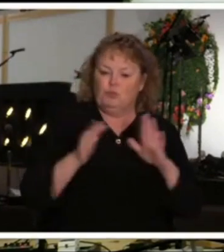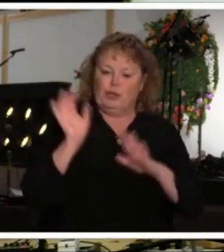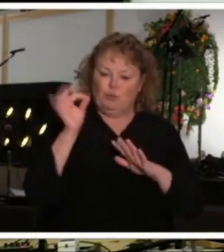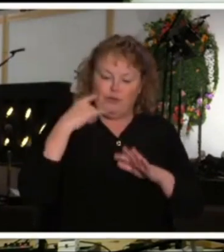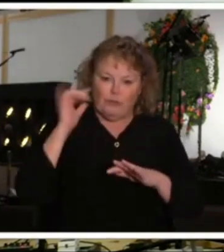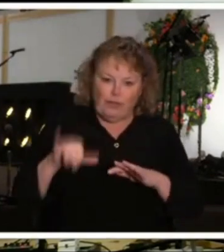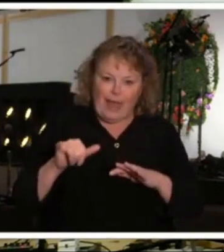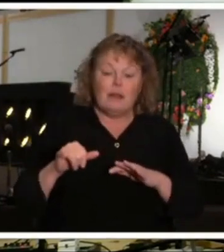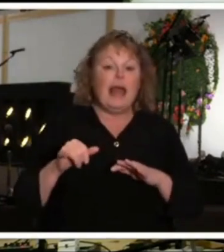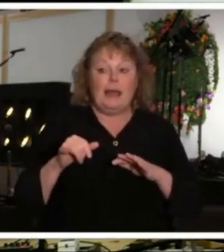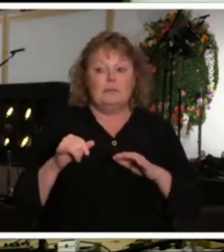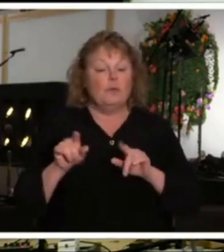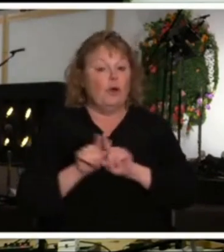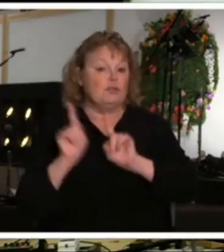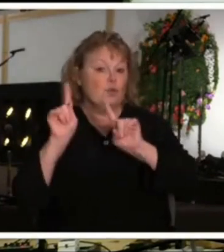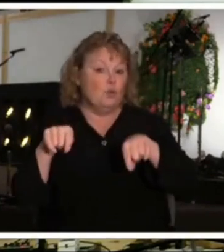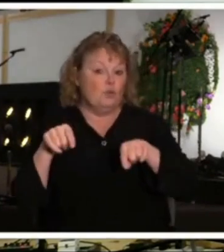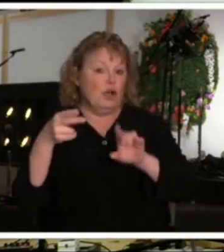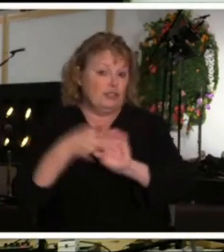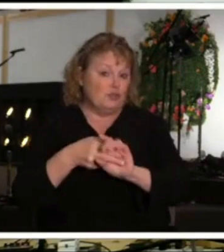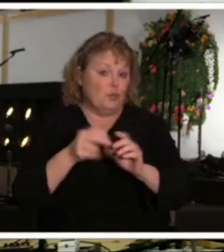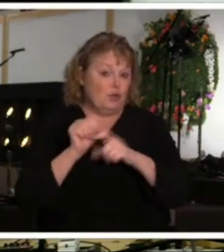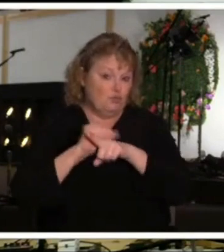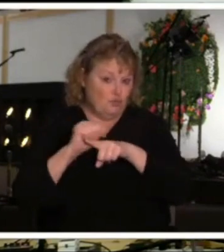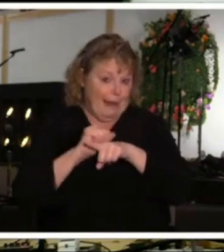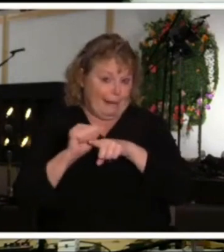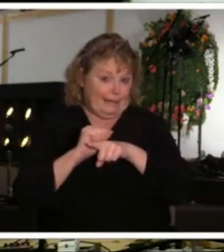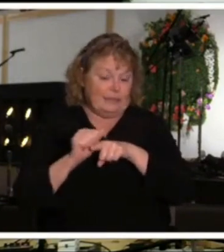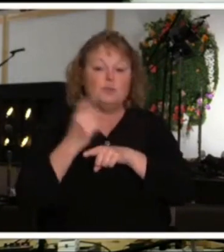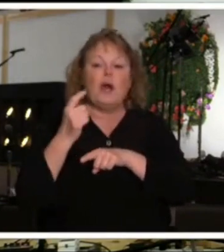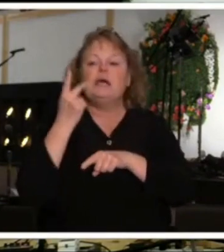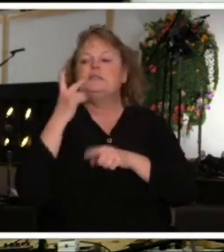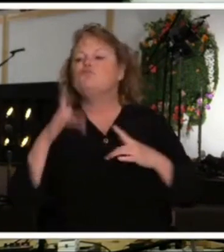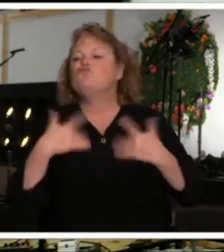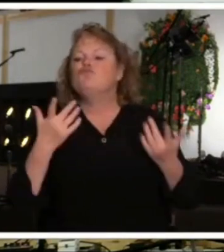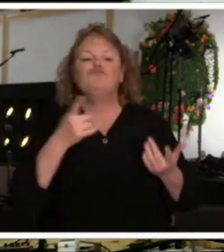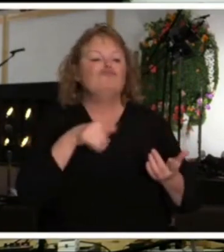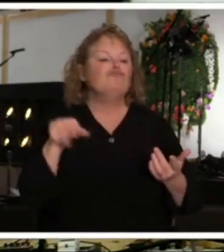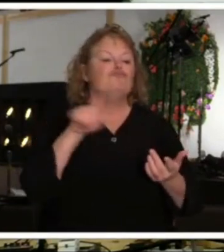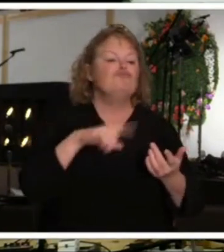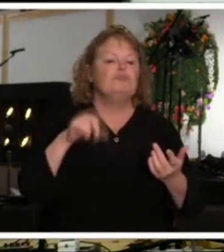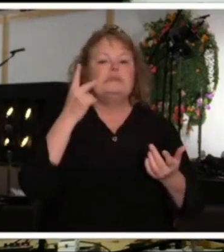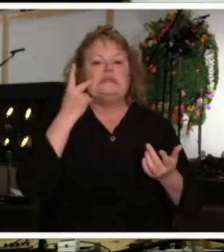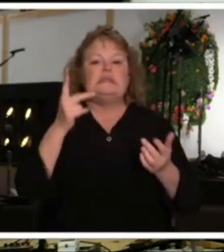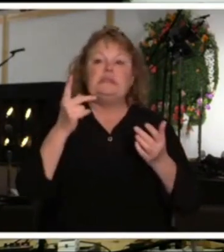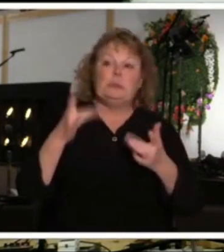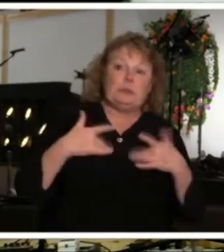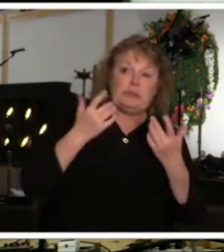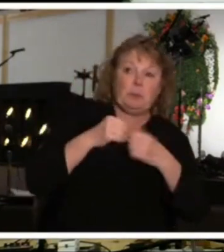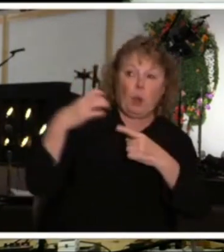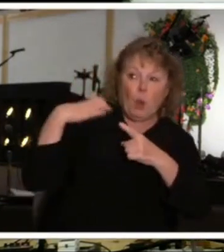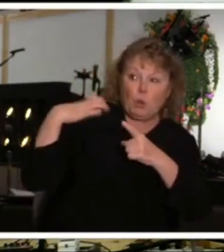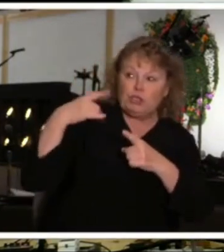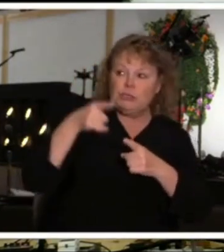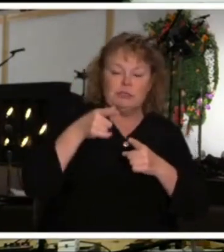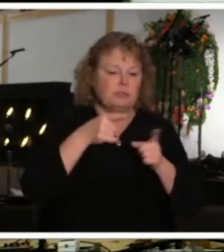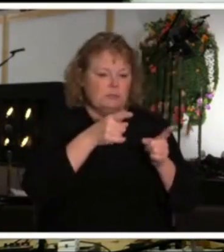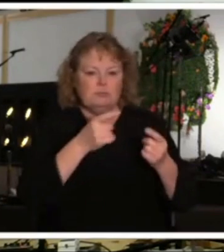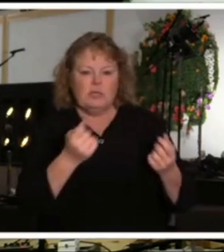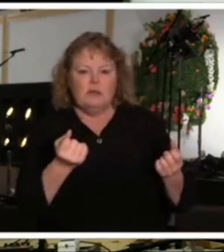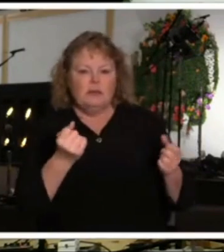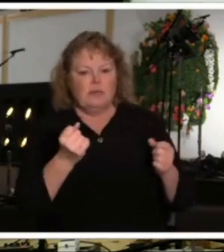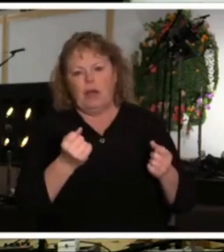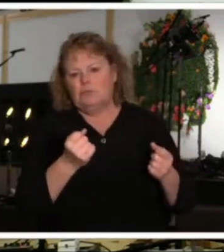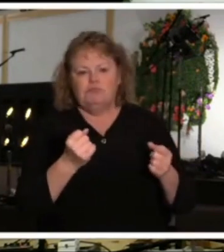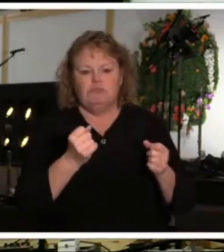to practice. The importance of going to practice is you get to see what's going on. You get to see what's going on with the coaches and the athletes. And then I'll spend